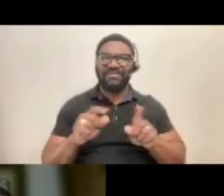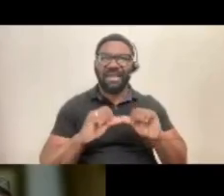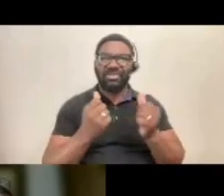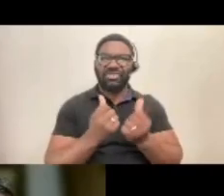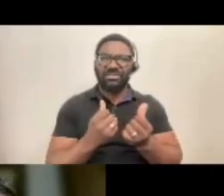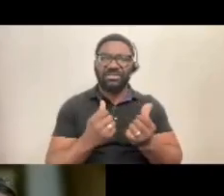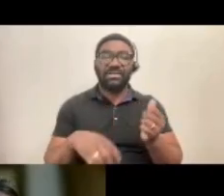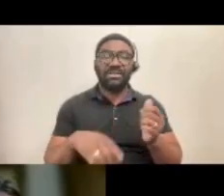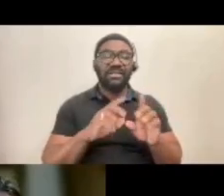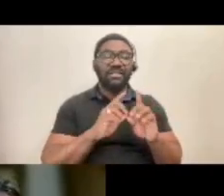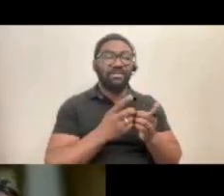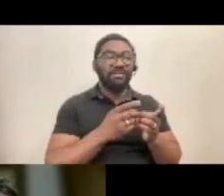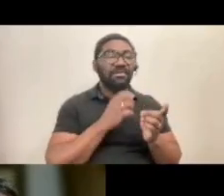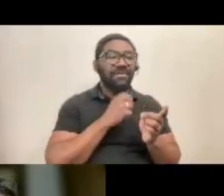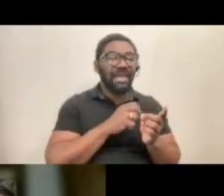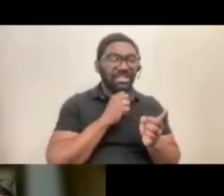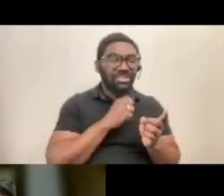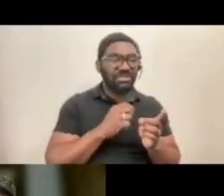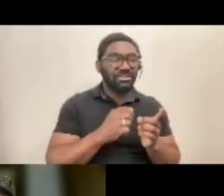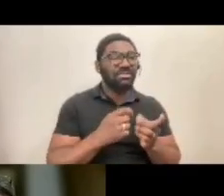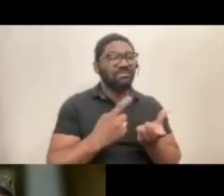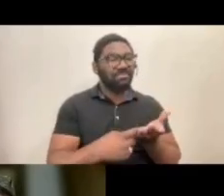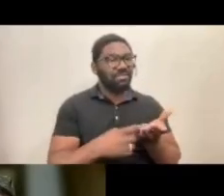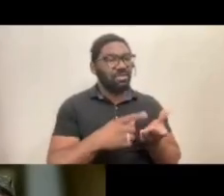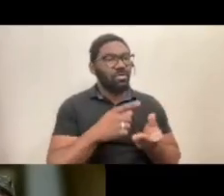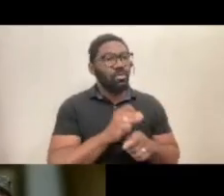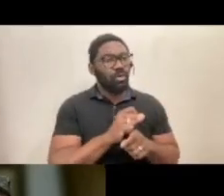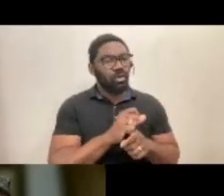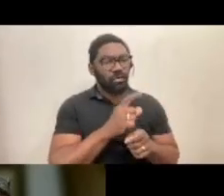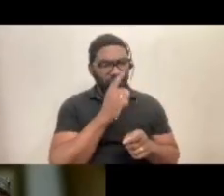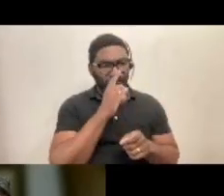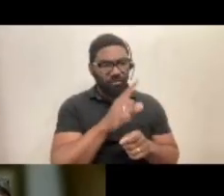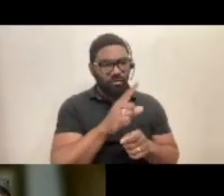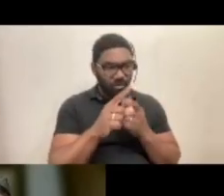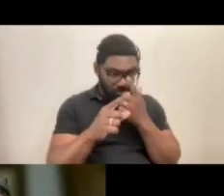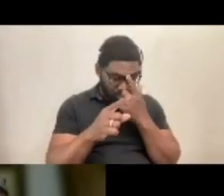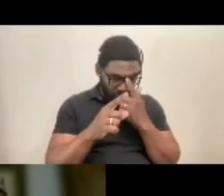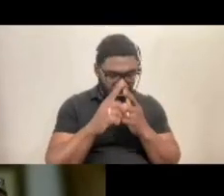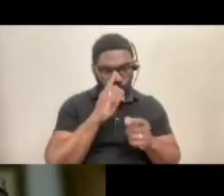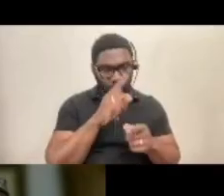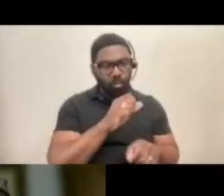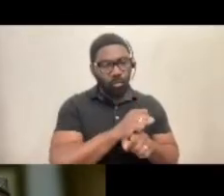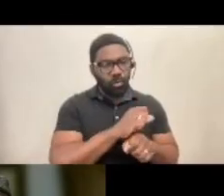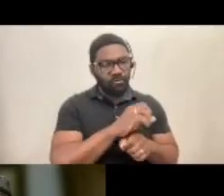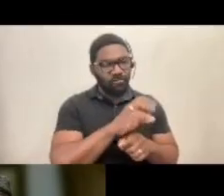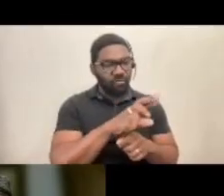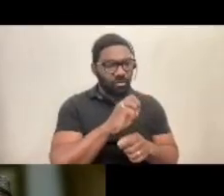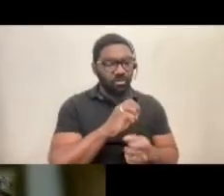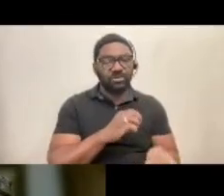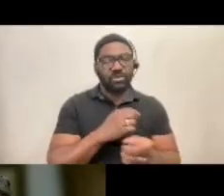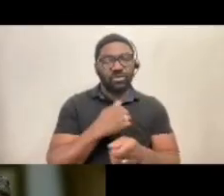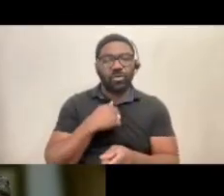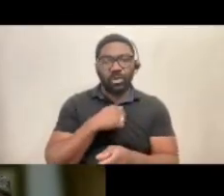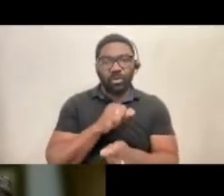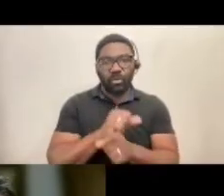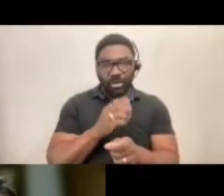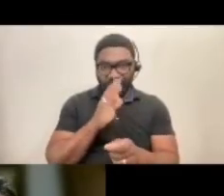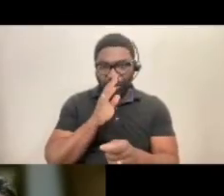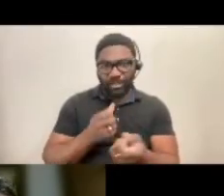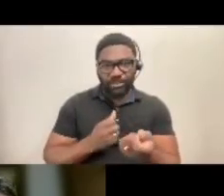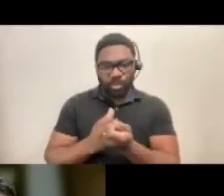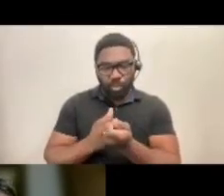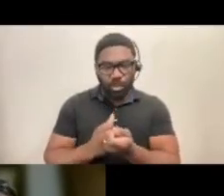of Aging was addressing some work in the direct workforce. We were working in the direct support